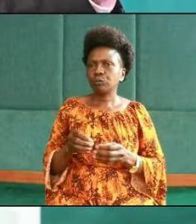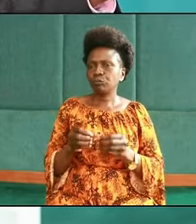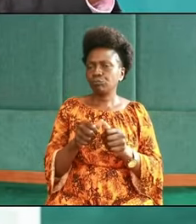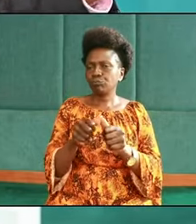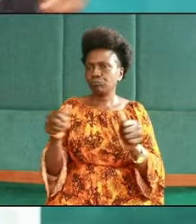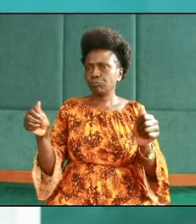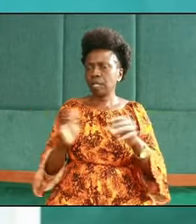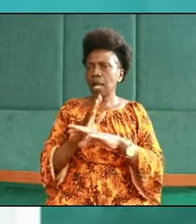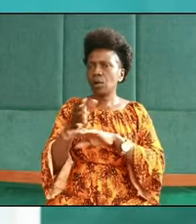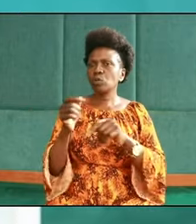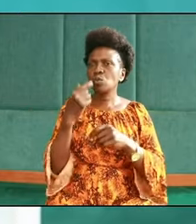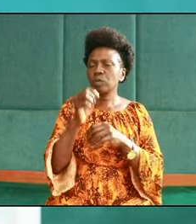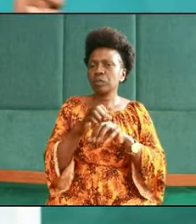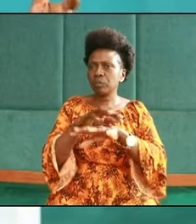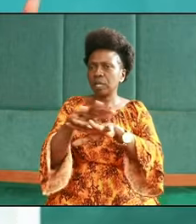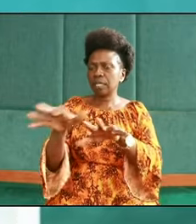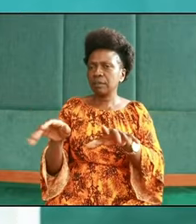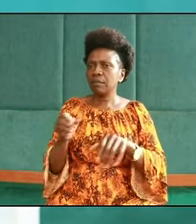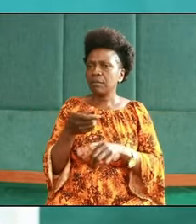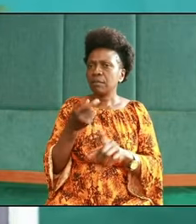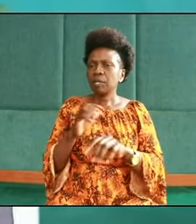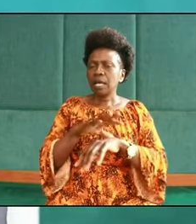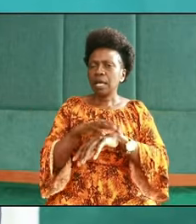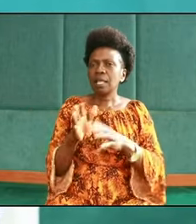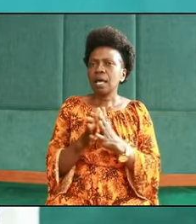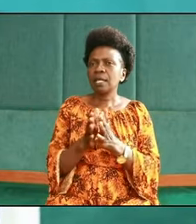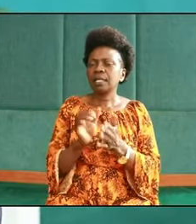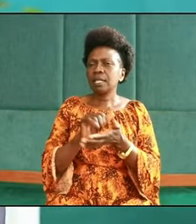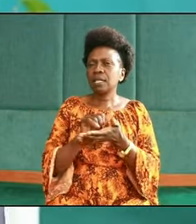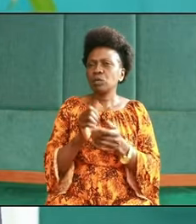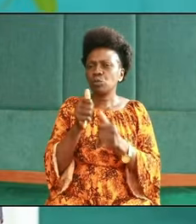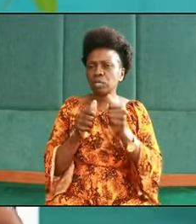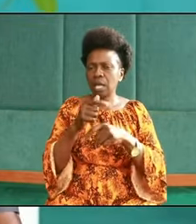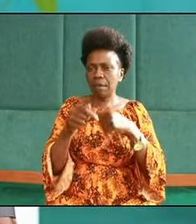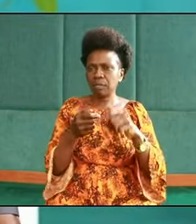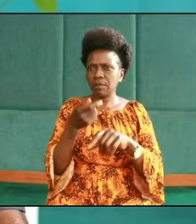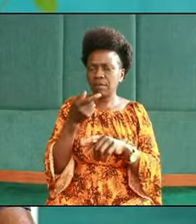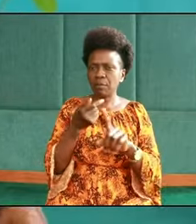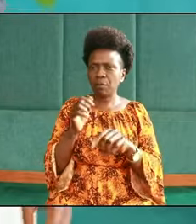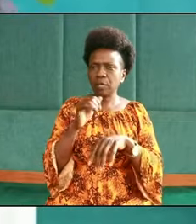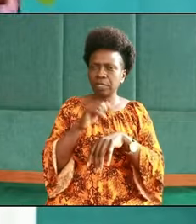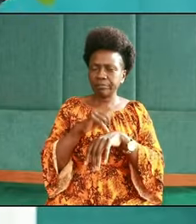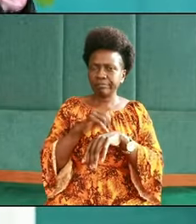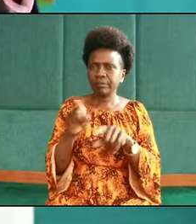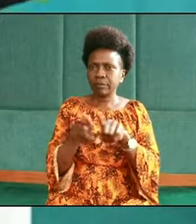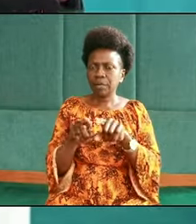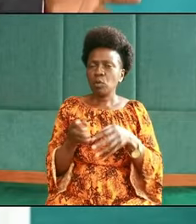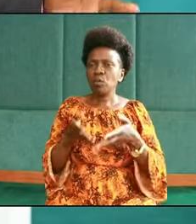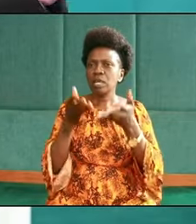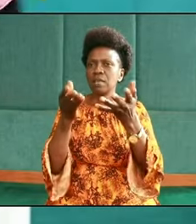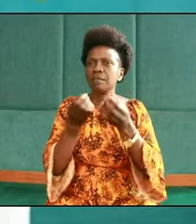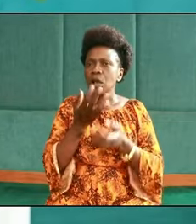them out, who spread forth the earth and that which comes from it, who